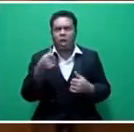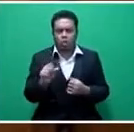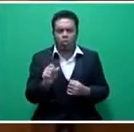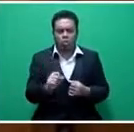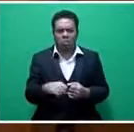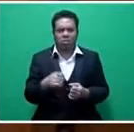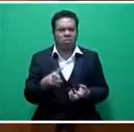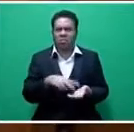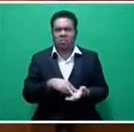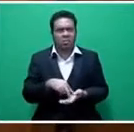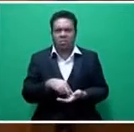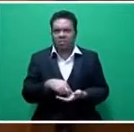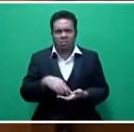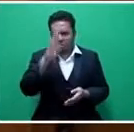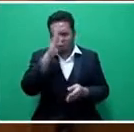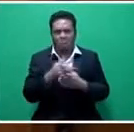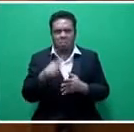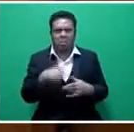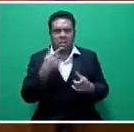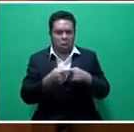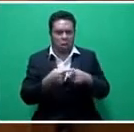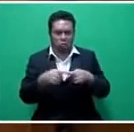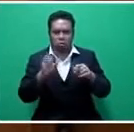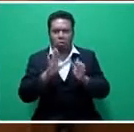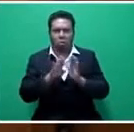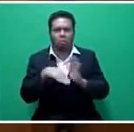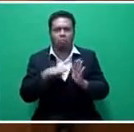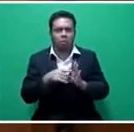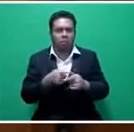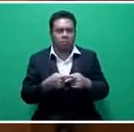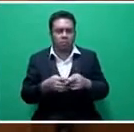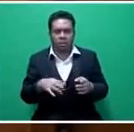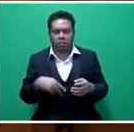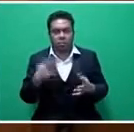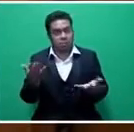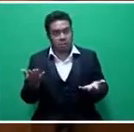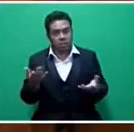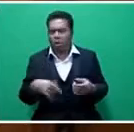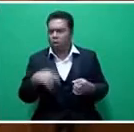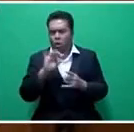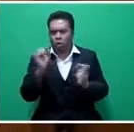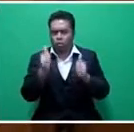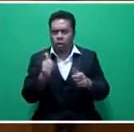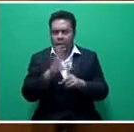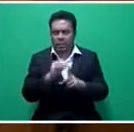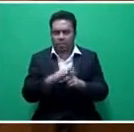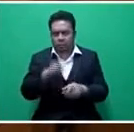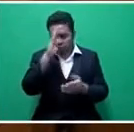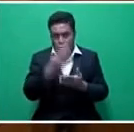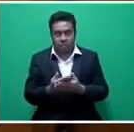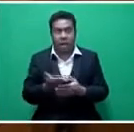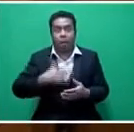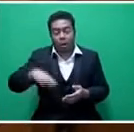grammar, setting the worst example for aspiring students who may have come across the video. Mr. Speaker, sir, I'd like